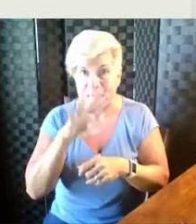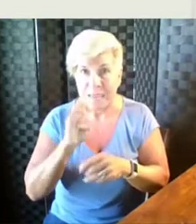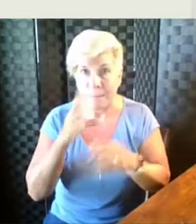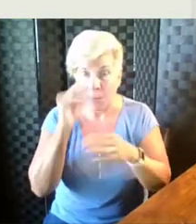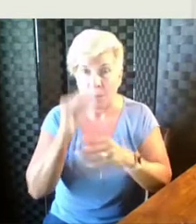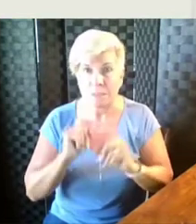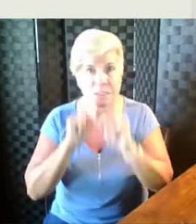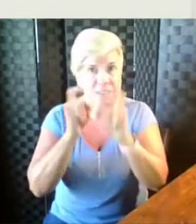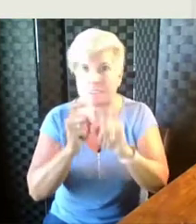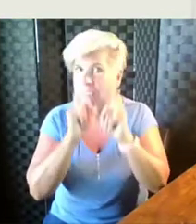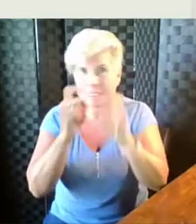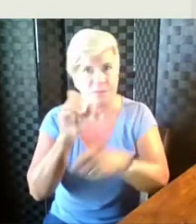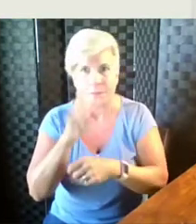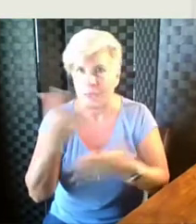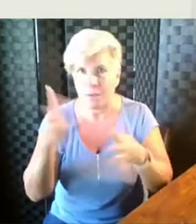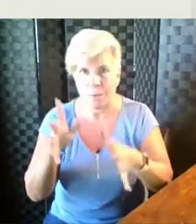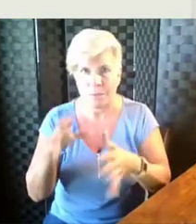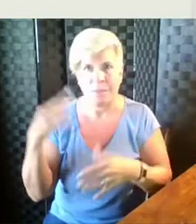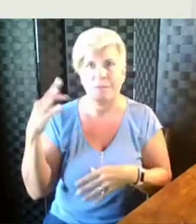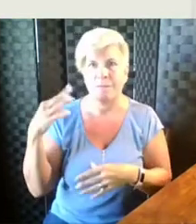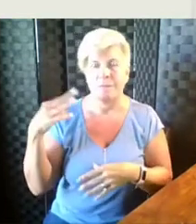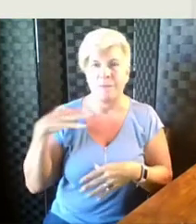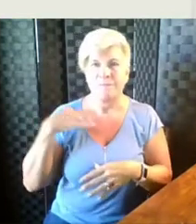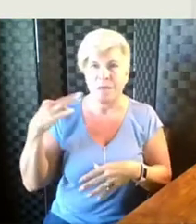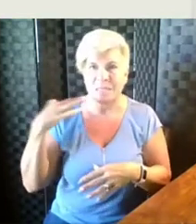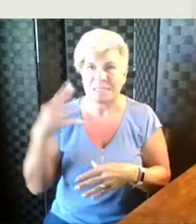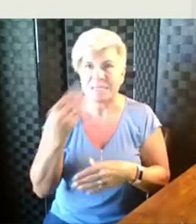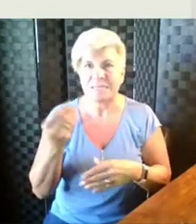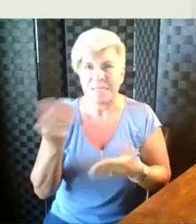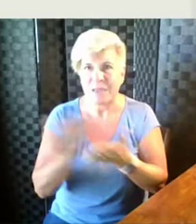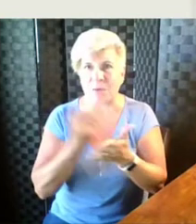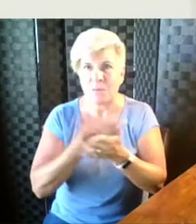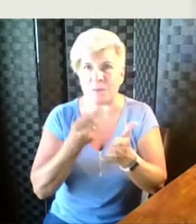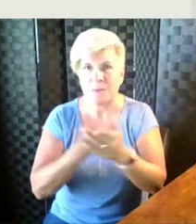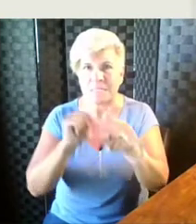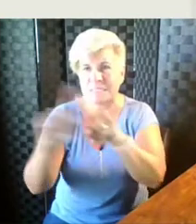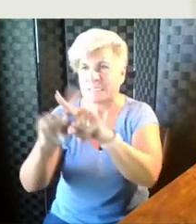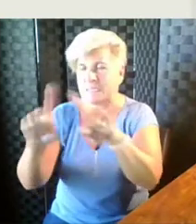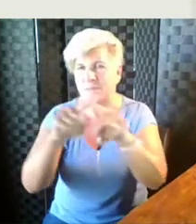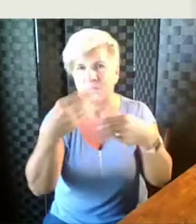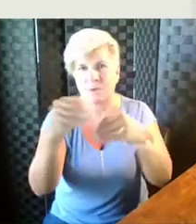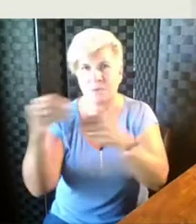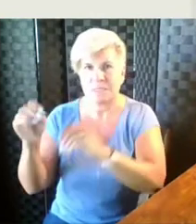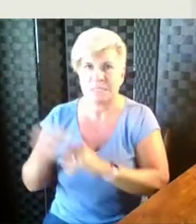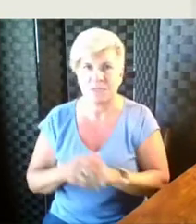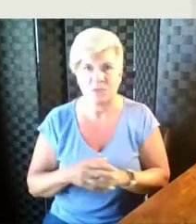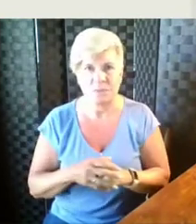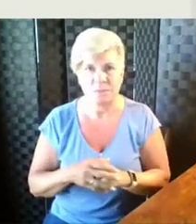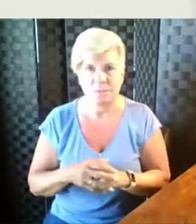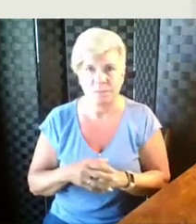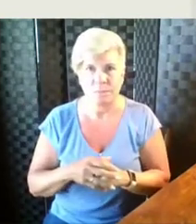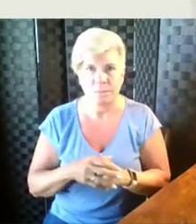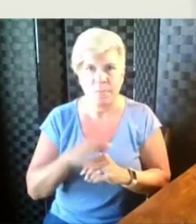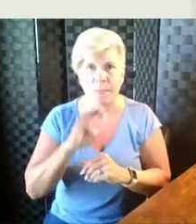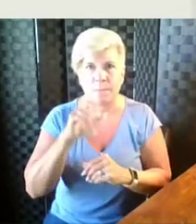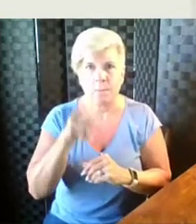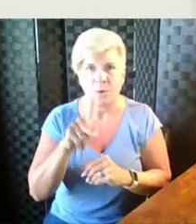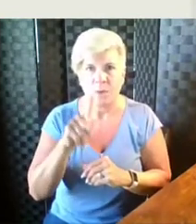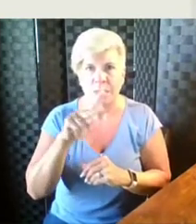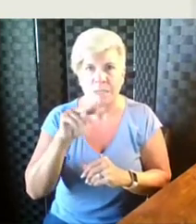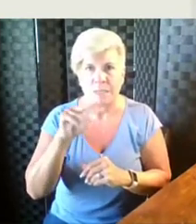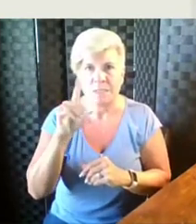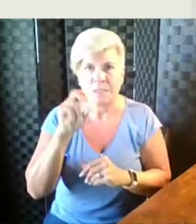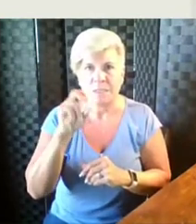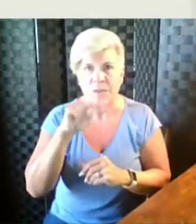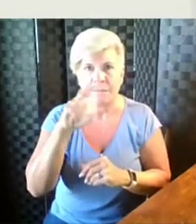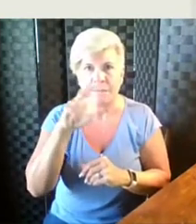giving back. They volunteered and raised money for different organizations. Brooke Donovan is a teacher